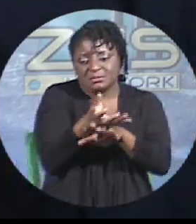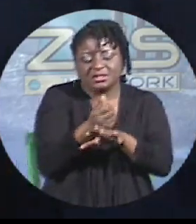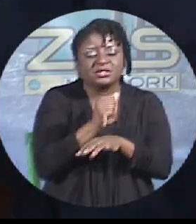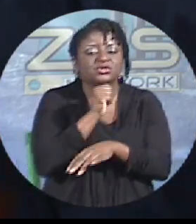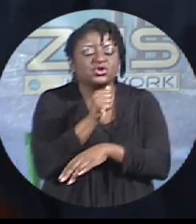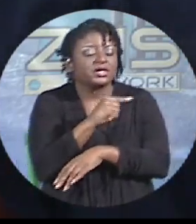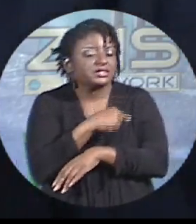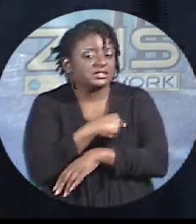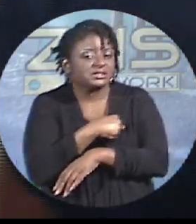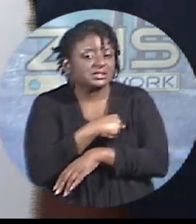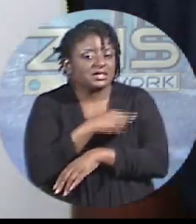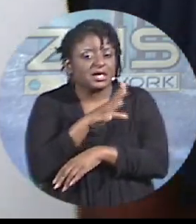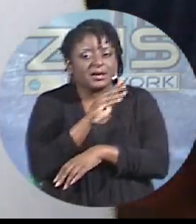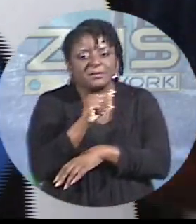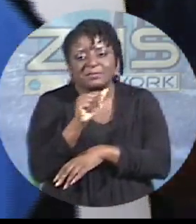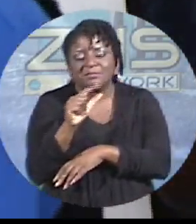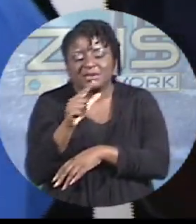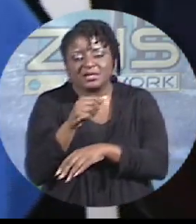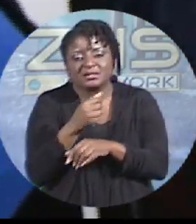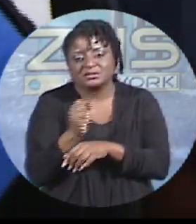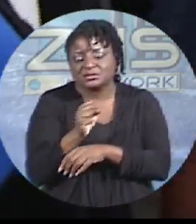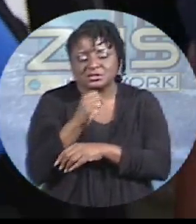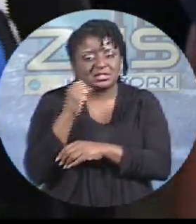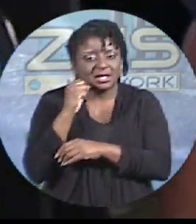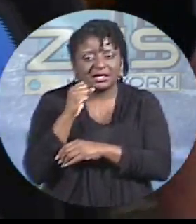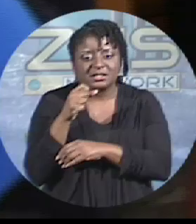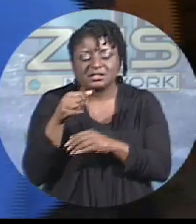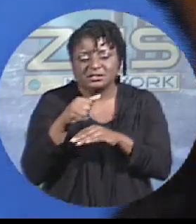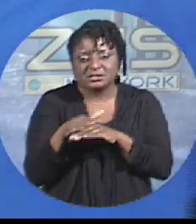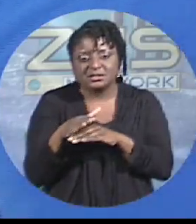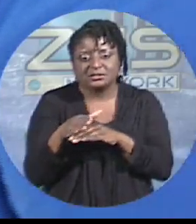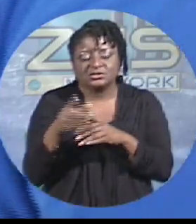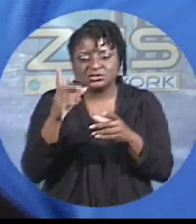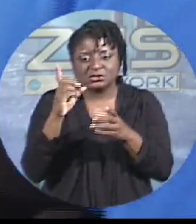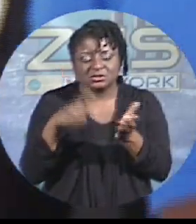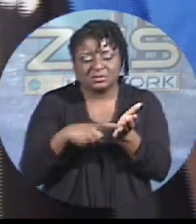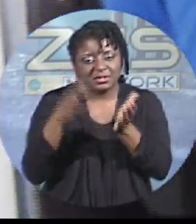the charges and bail was denied. He's due back in court on October 4th for trial.